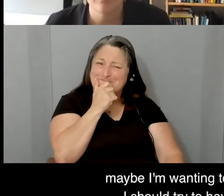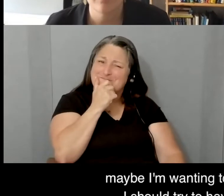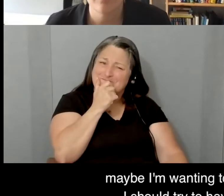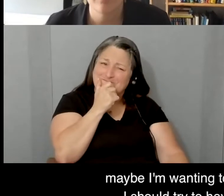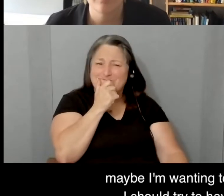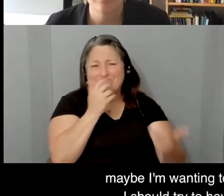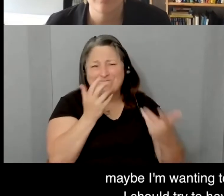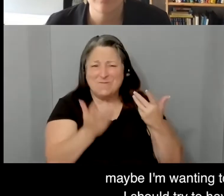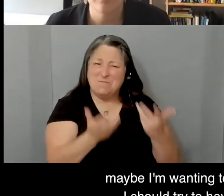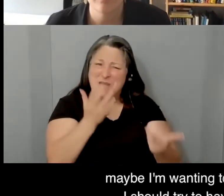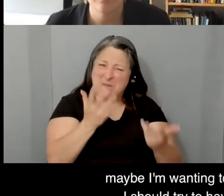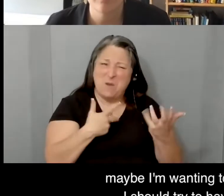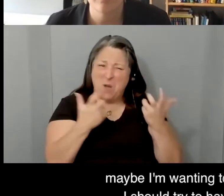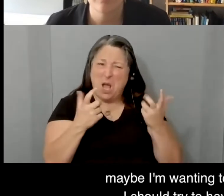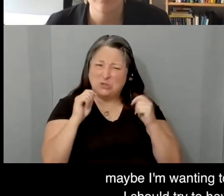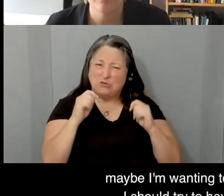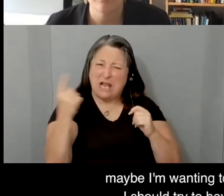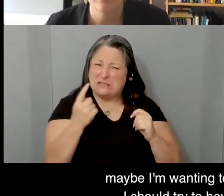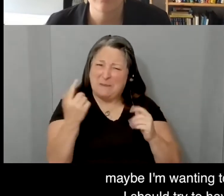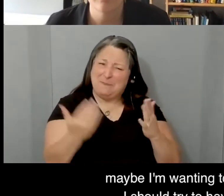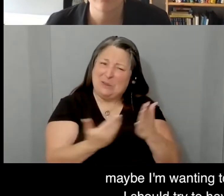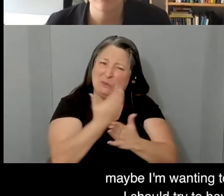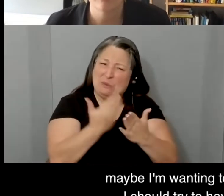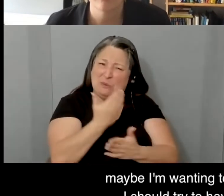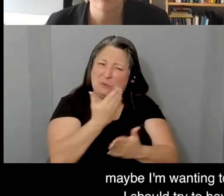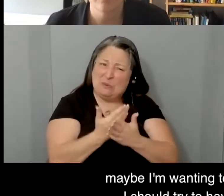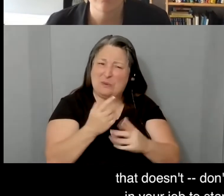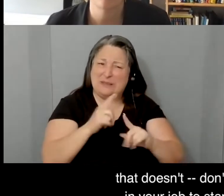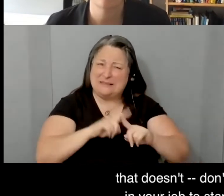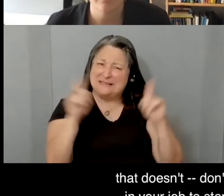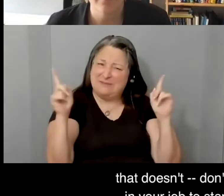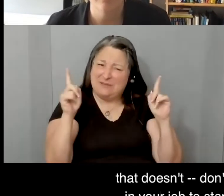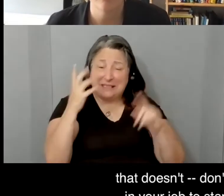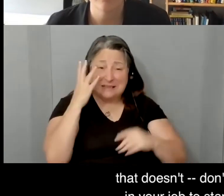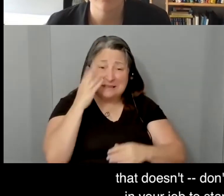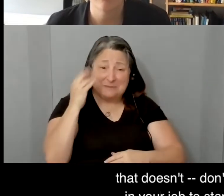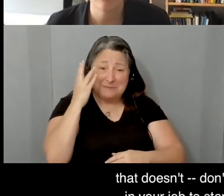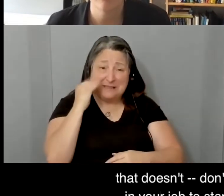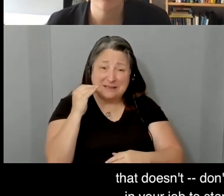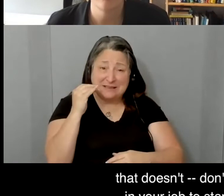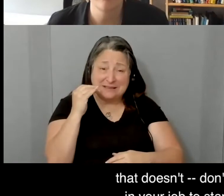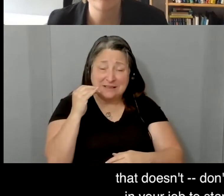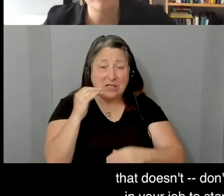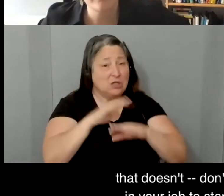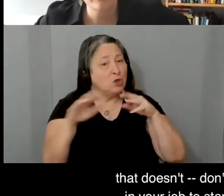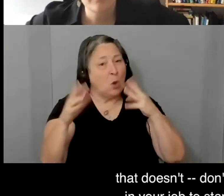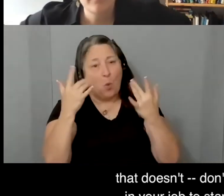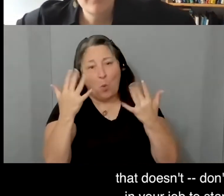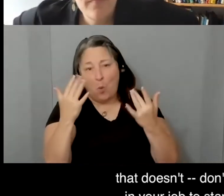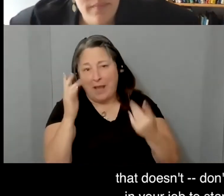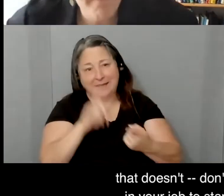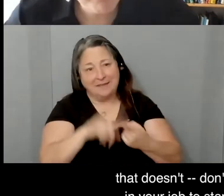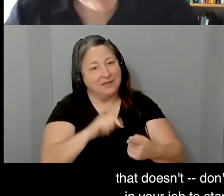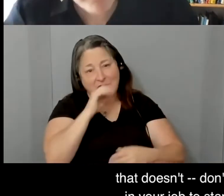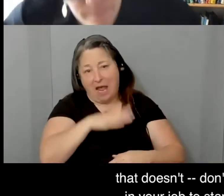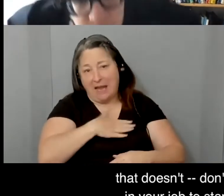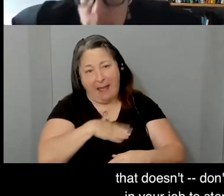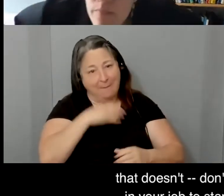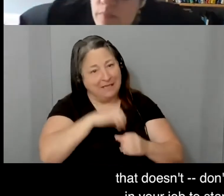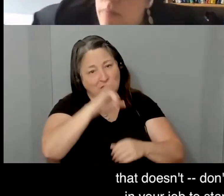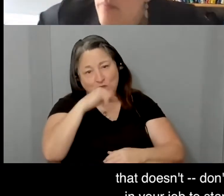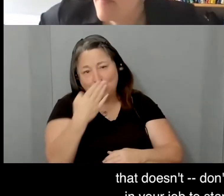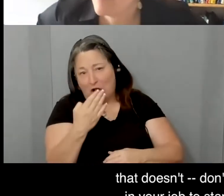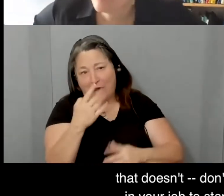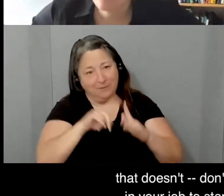something new, maybe I should try to have a different experience, don't wait until you're unhappy in your job to start